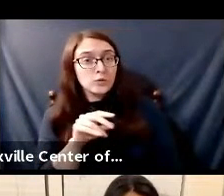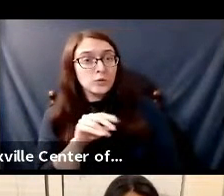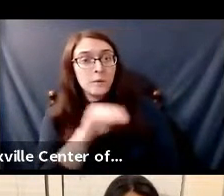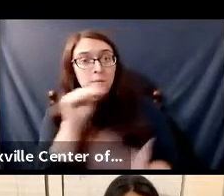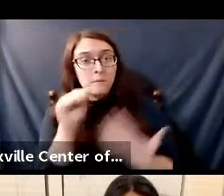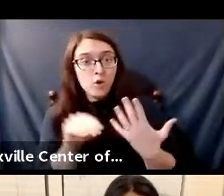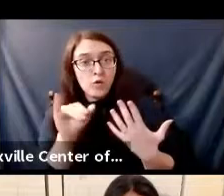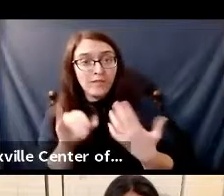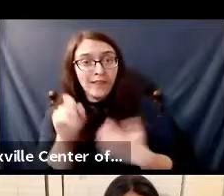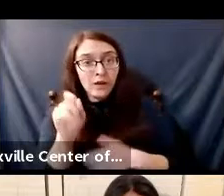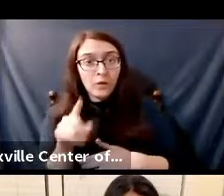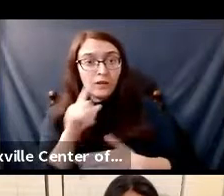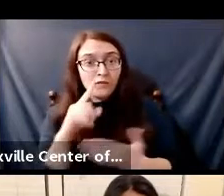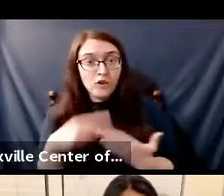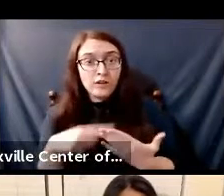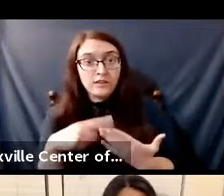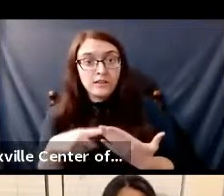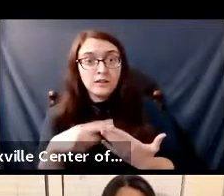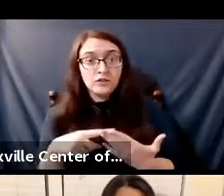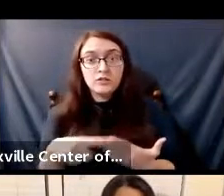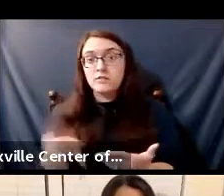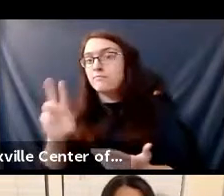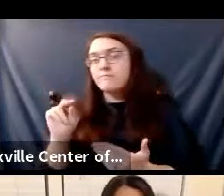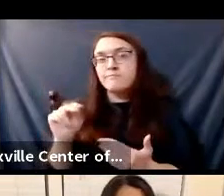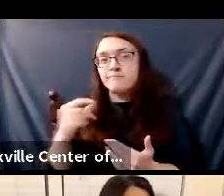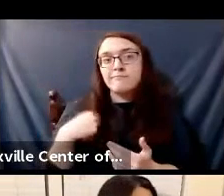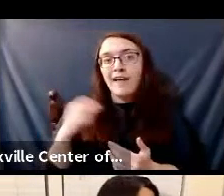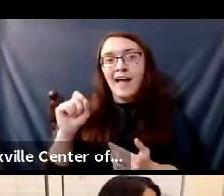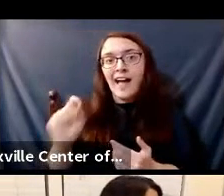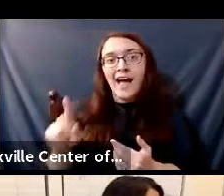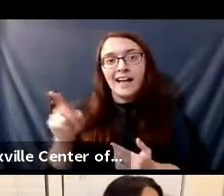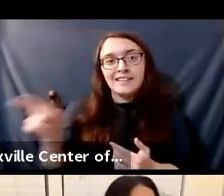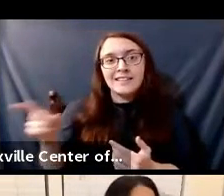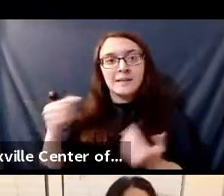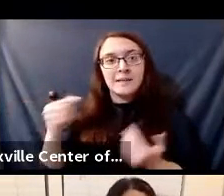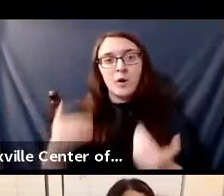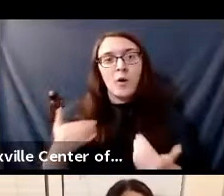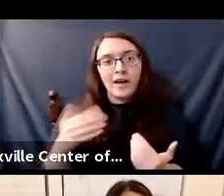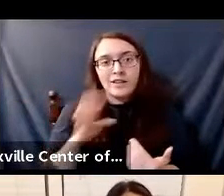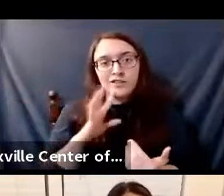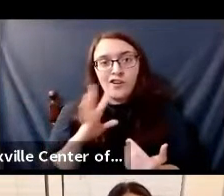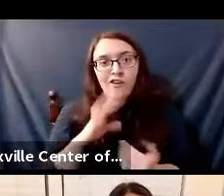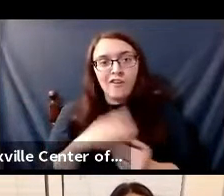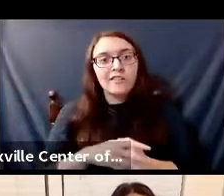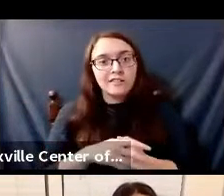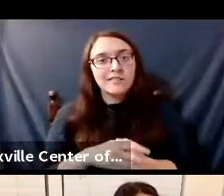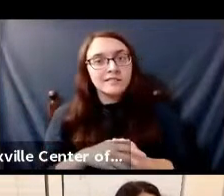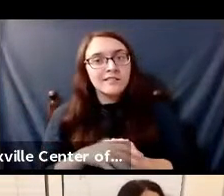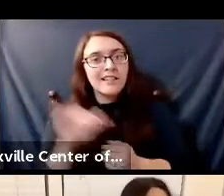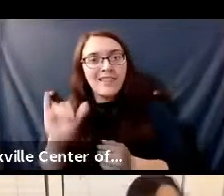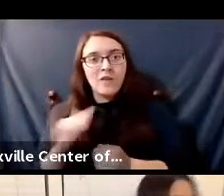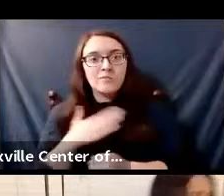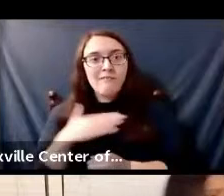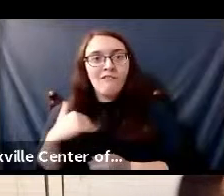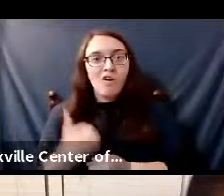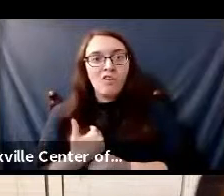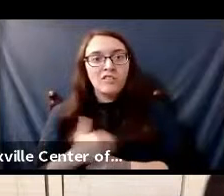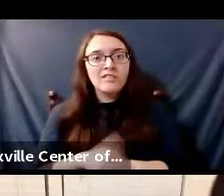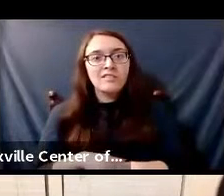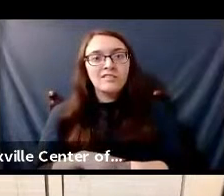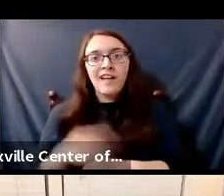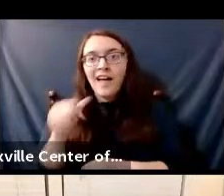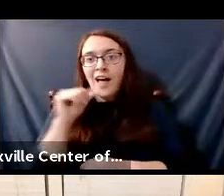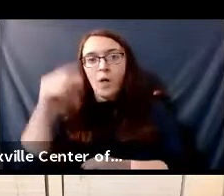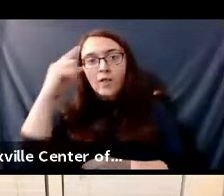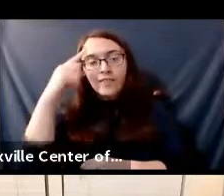discussion, didn't we? No, I think I asked Mr. Burleson to just go ahead and talk. Okay. Yeah, that was my fault. Yeah, so I don't